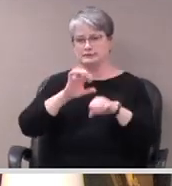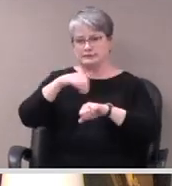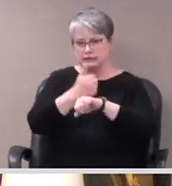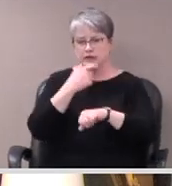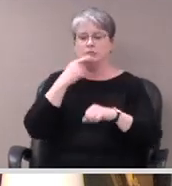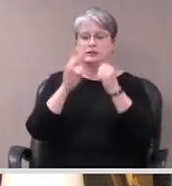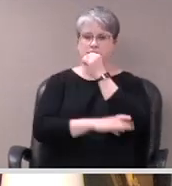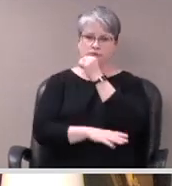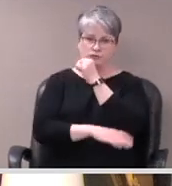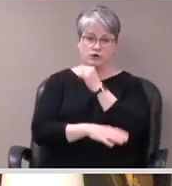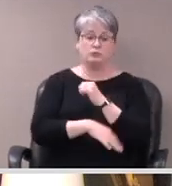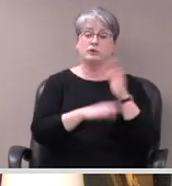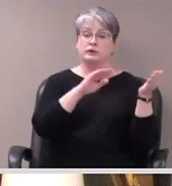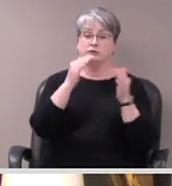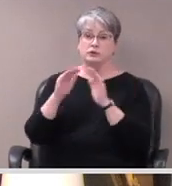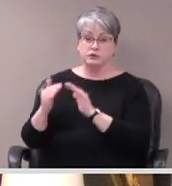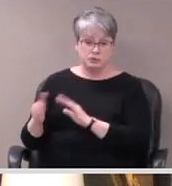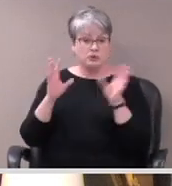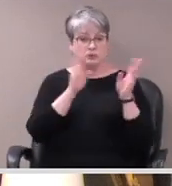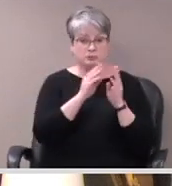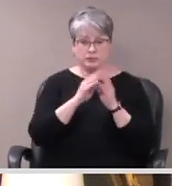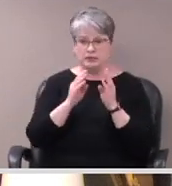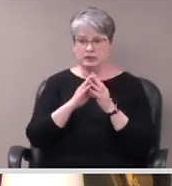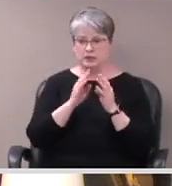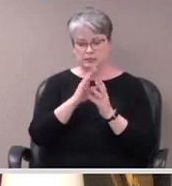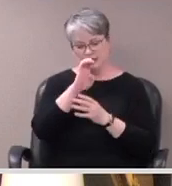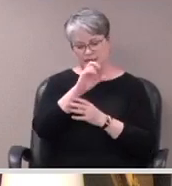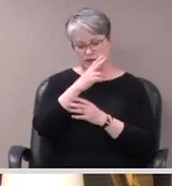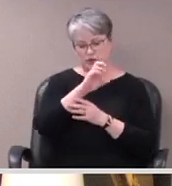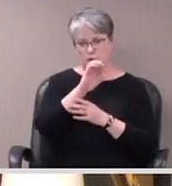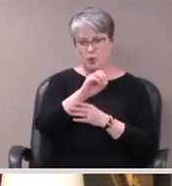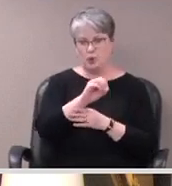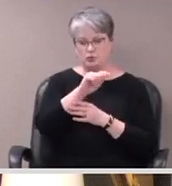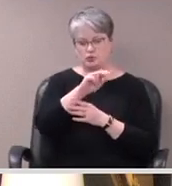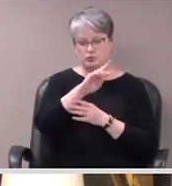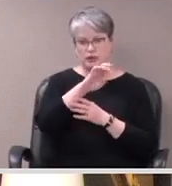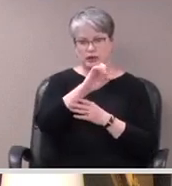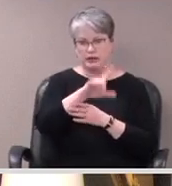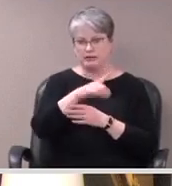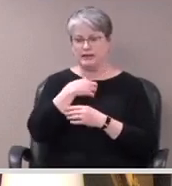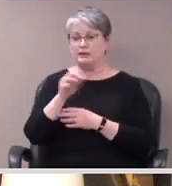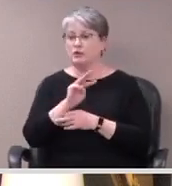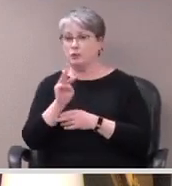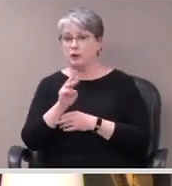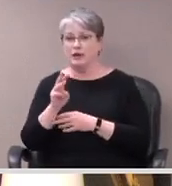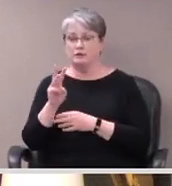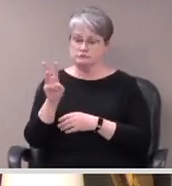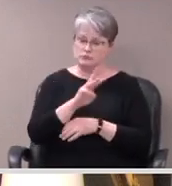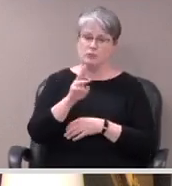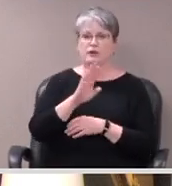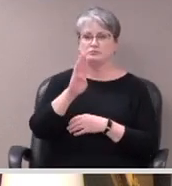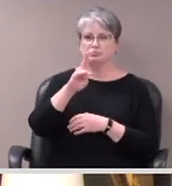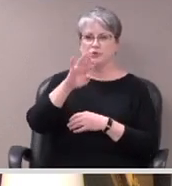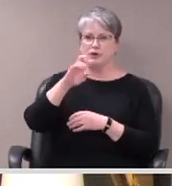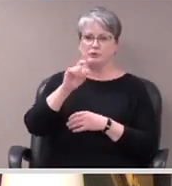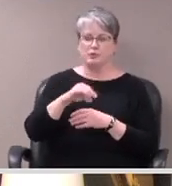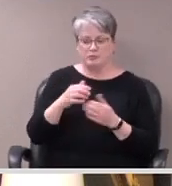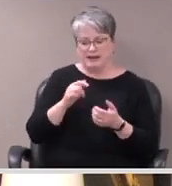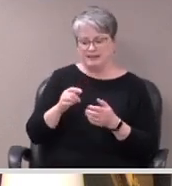community forums in the coming weeks on both the Echo Trail property and the West Broadway property that's adjacent to the new